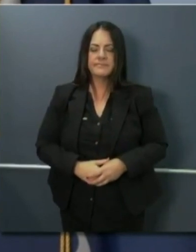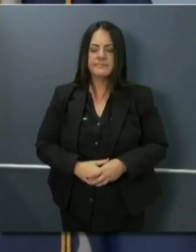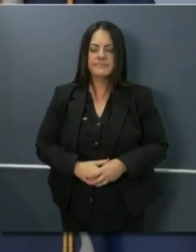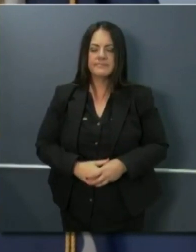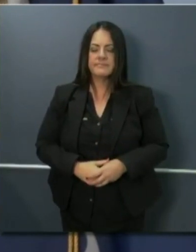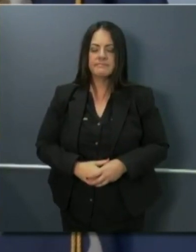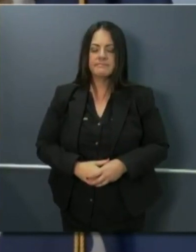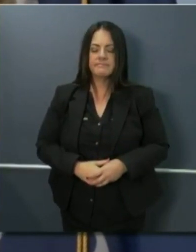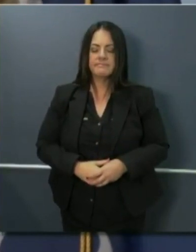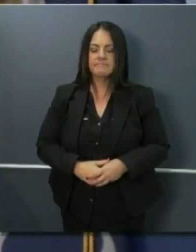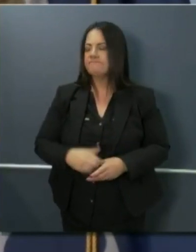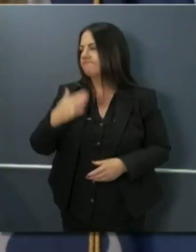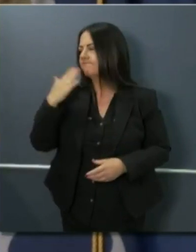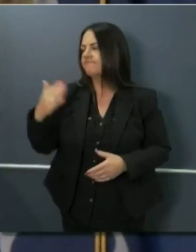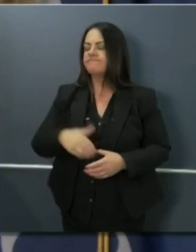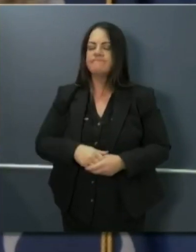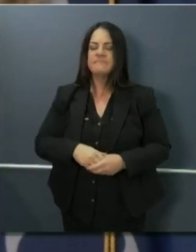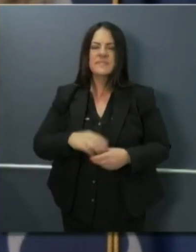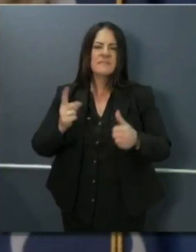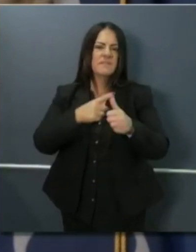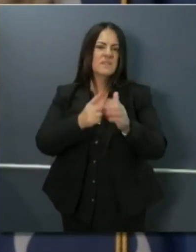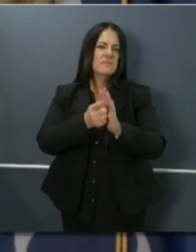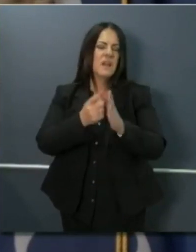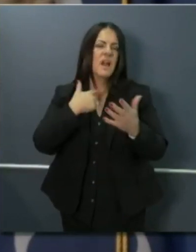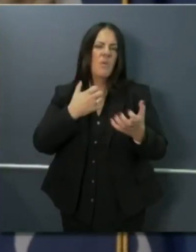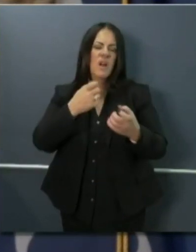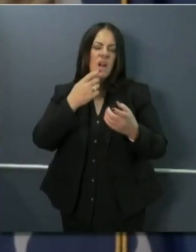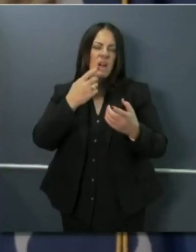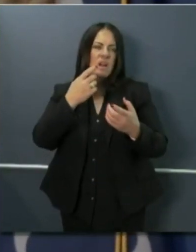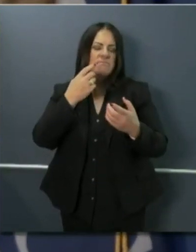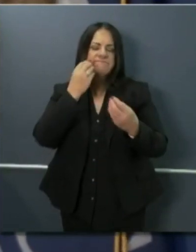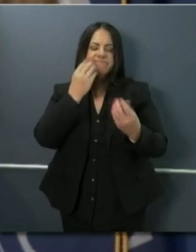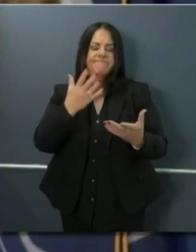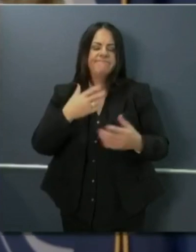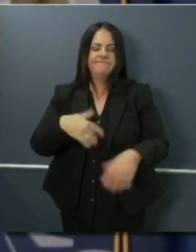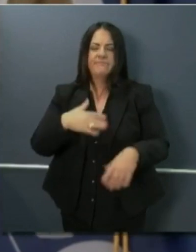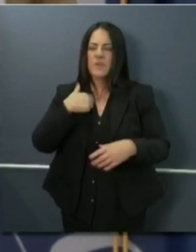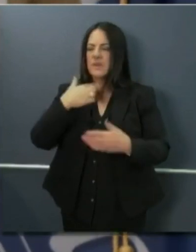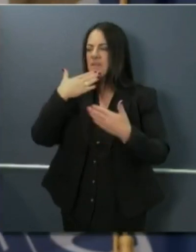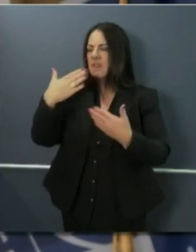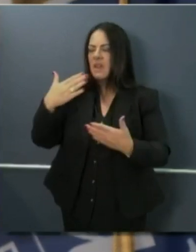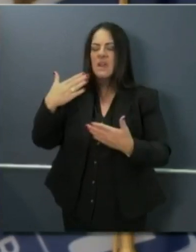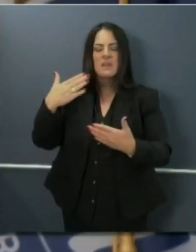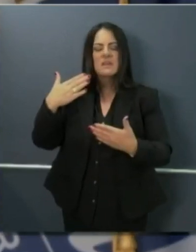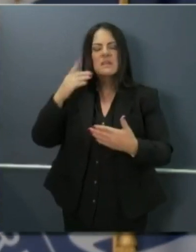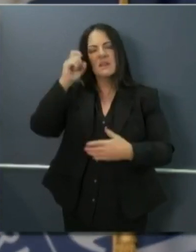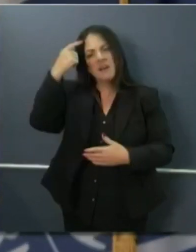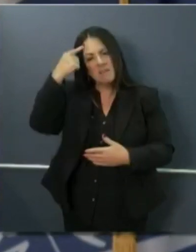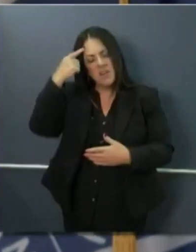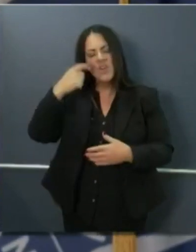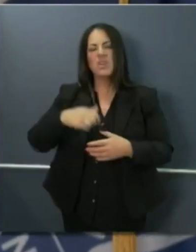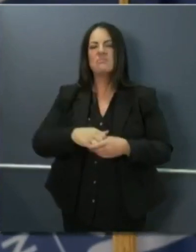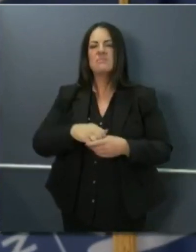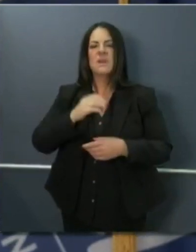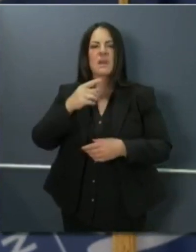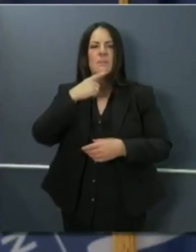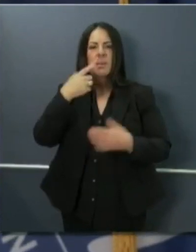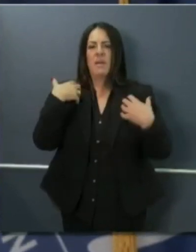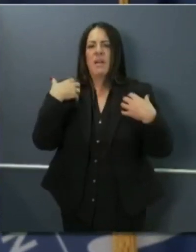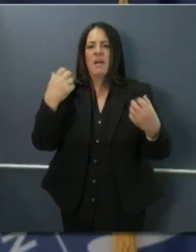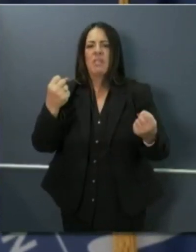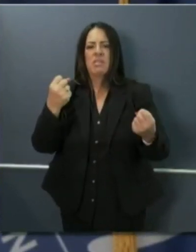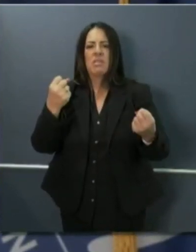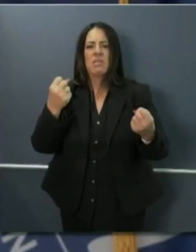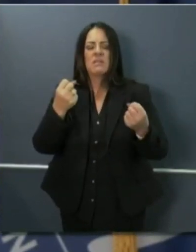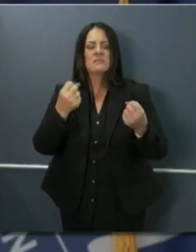Thank you. First, I wanted to take this moment to thank Governor Newsom and California's public health leaders for the swift action that